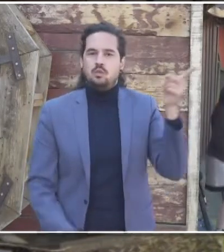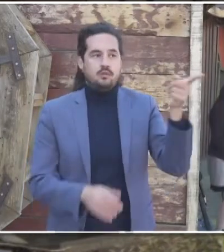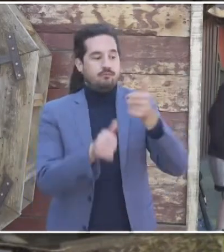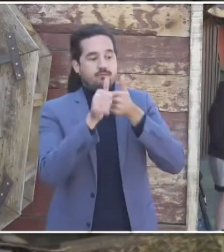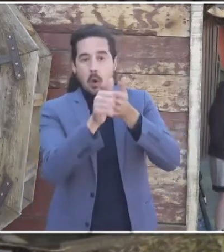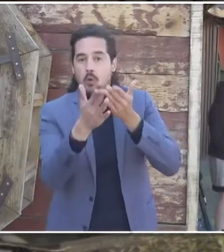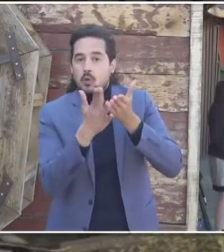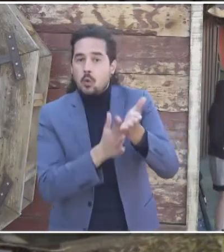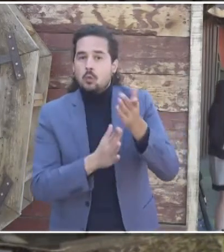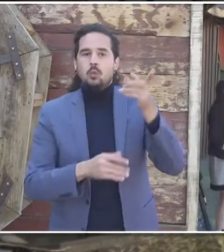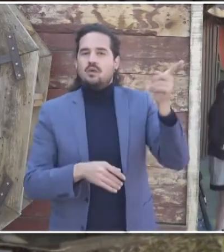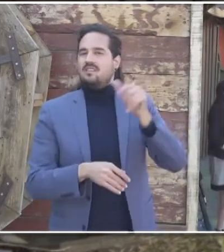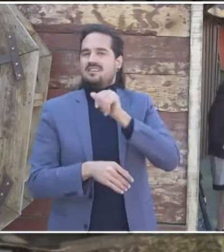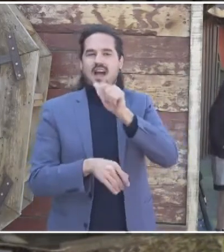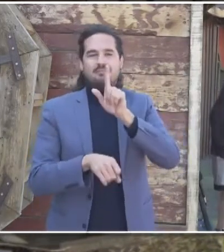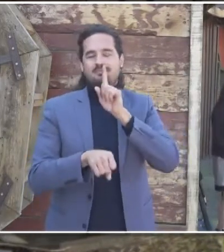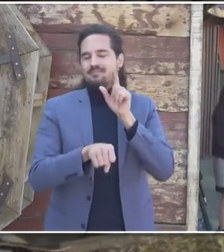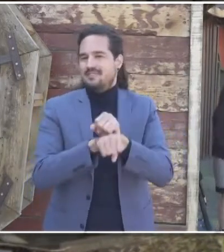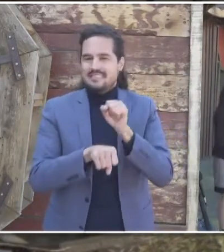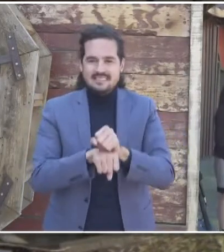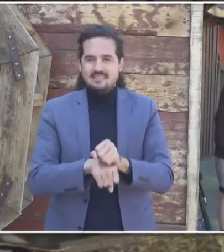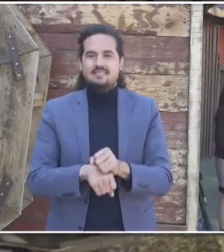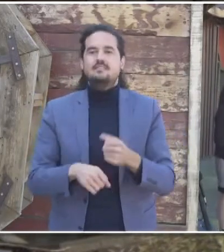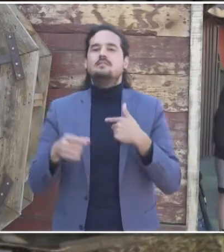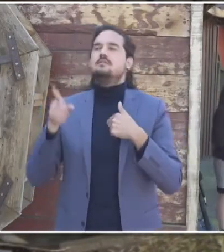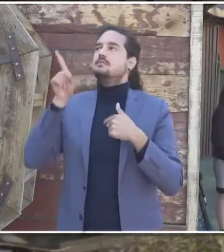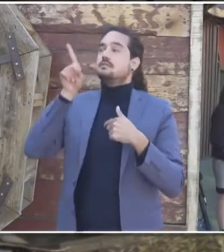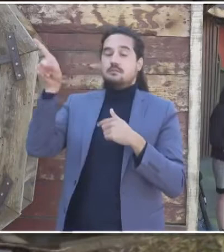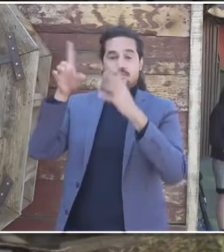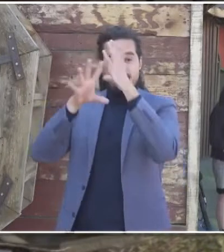clarity with more specificity and detail than we've seen in the past.